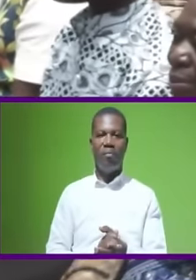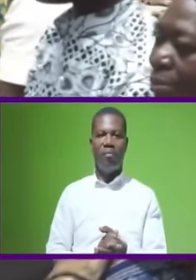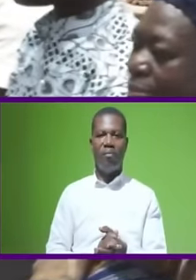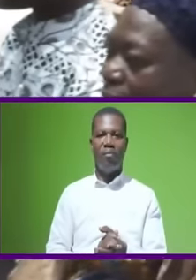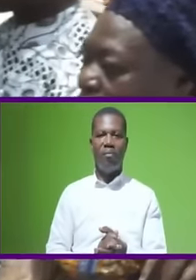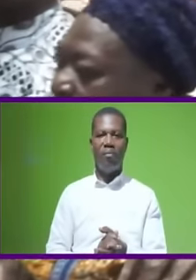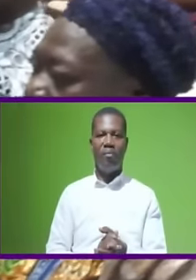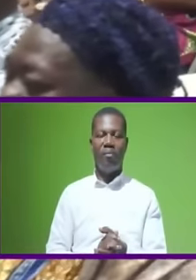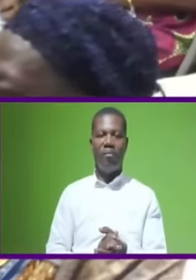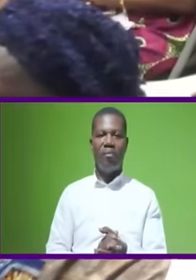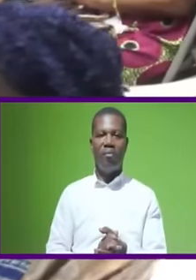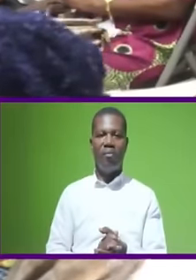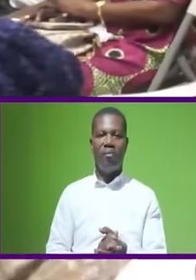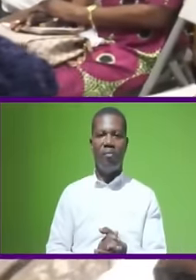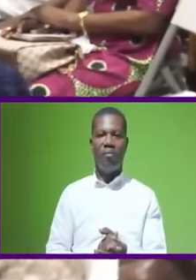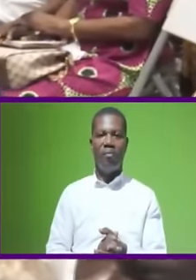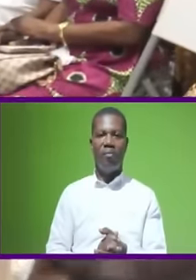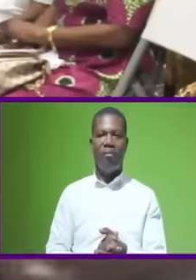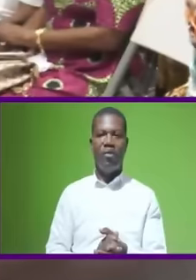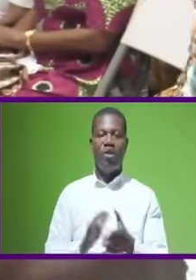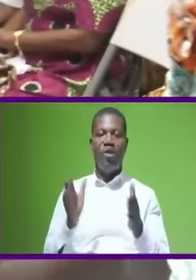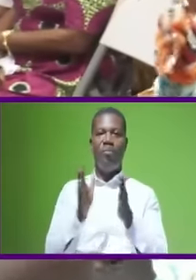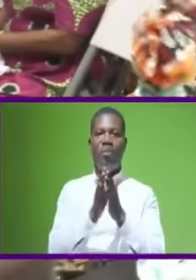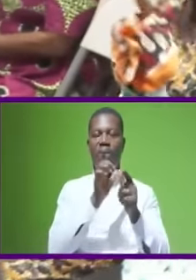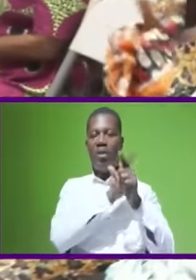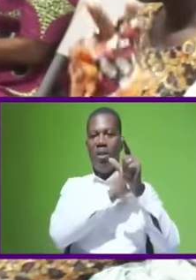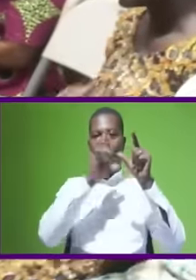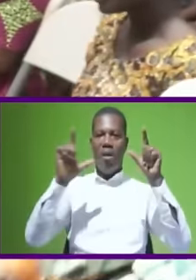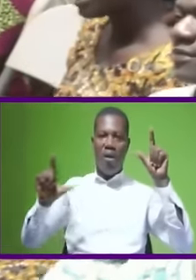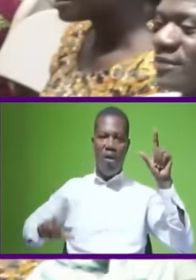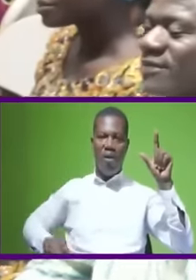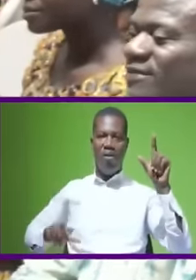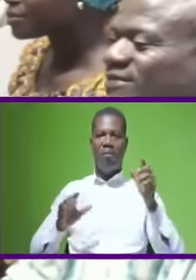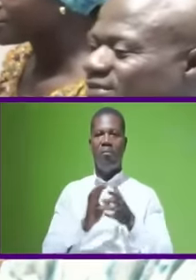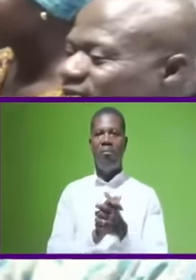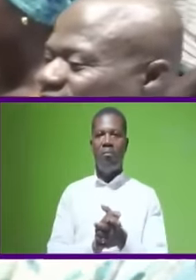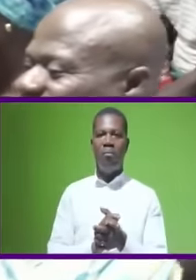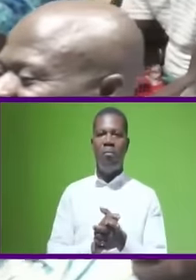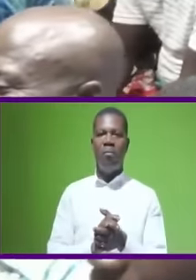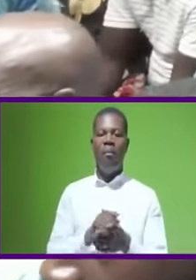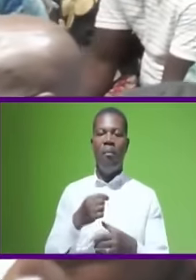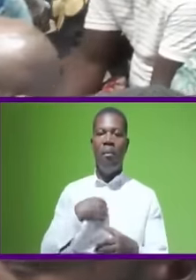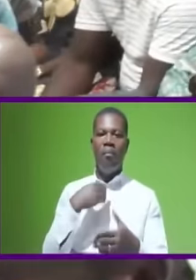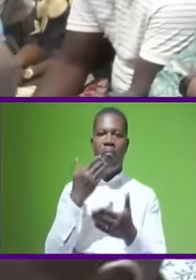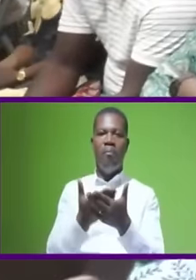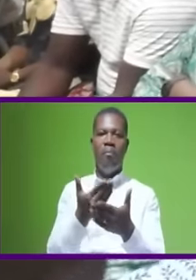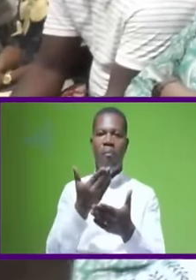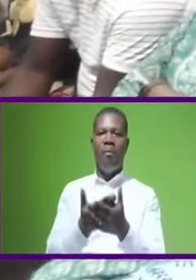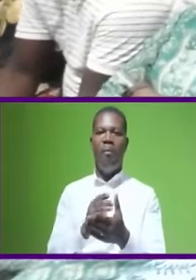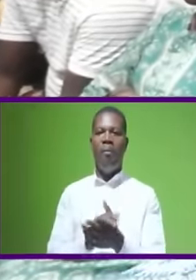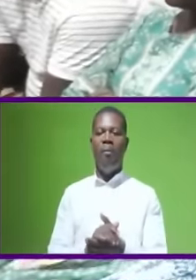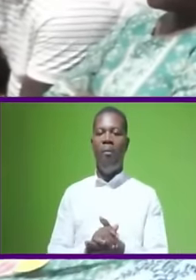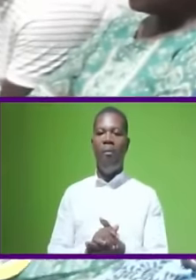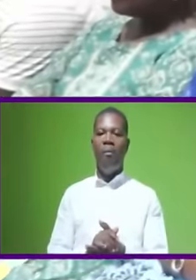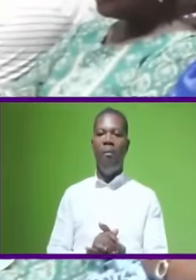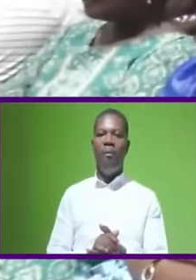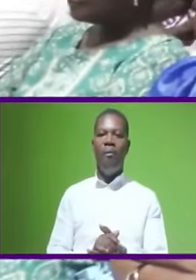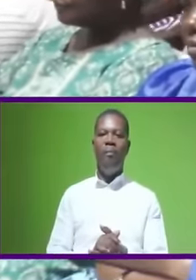been hijacked by the church. Praise the Lord. Hallelujah. Messeremo,